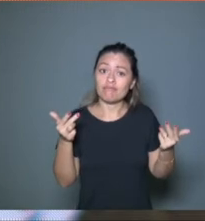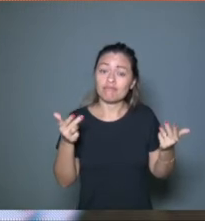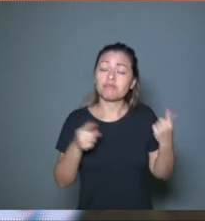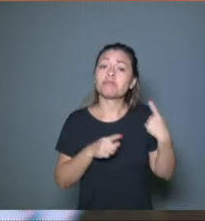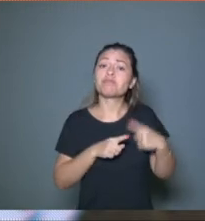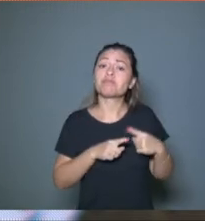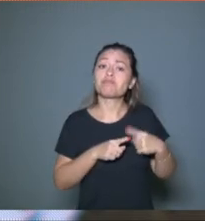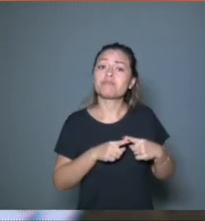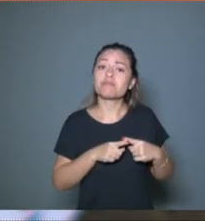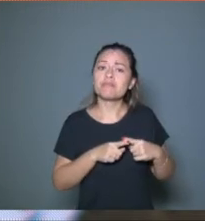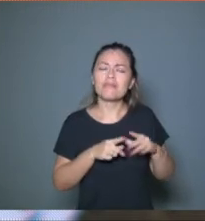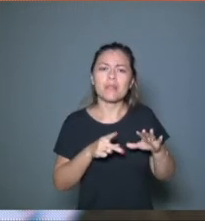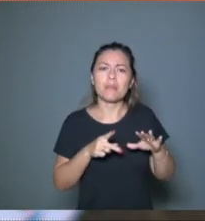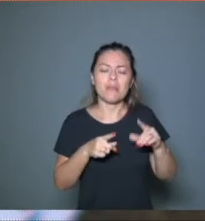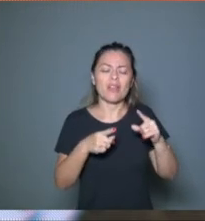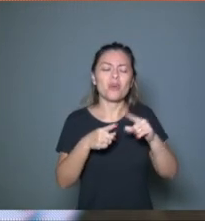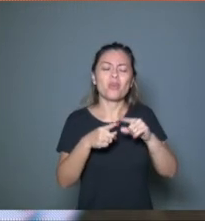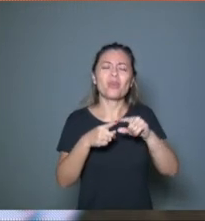fertilizers.